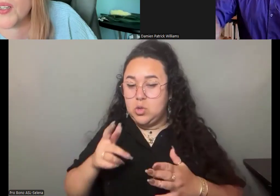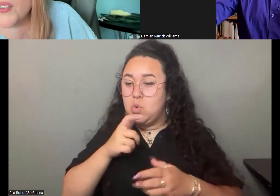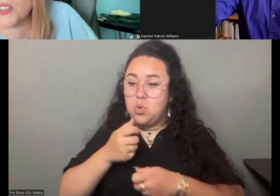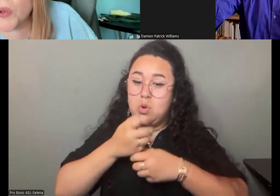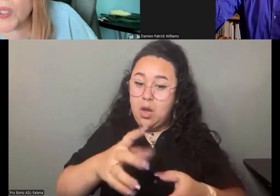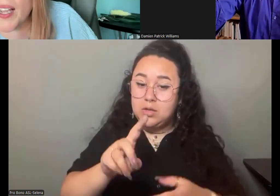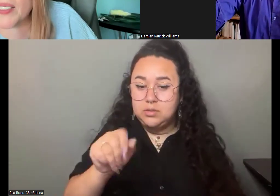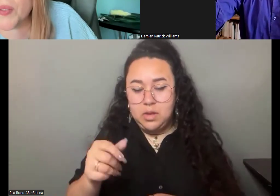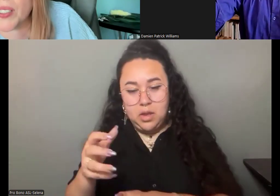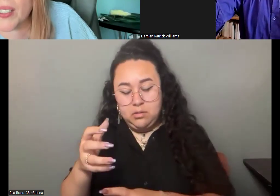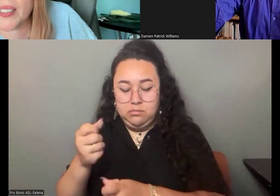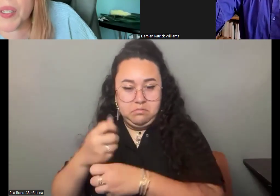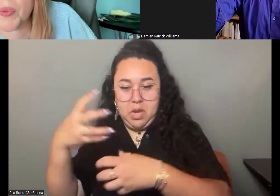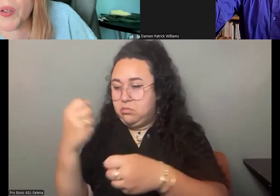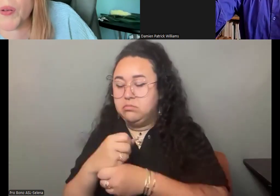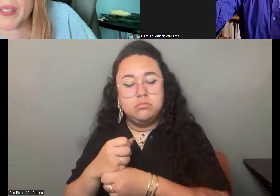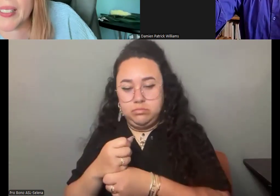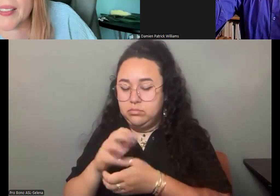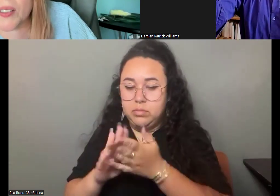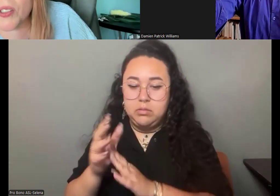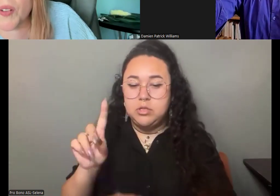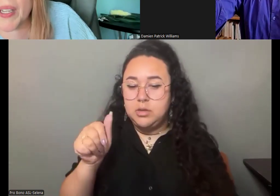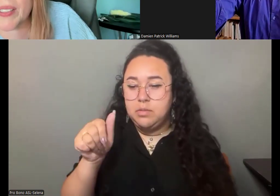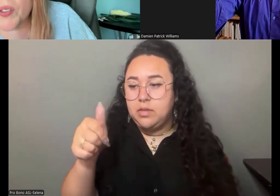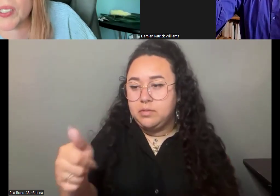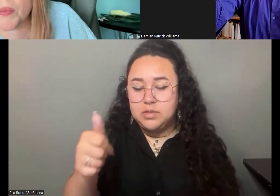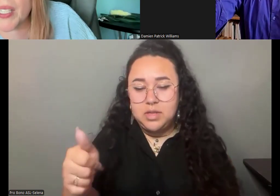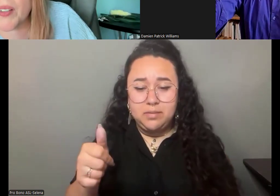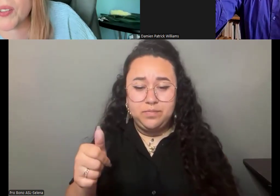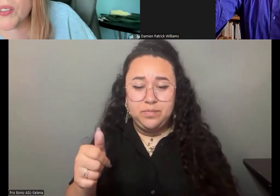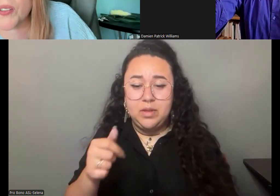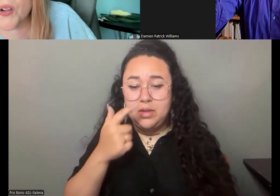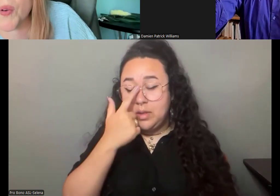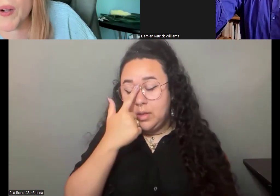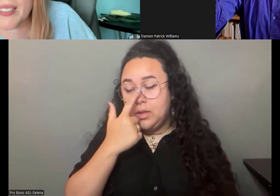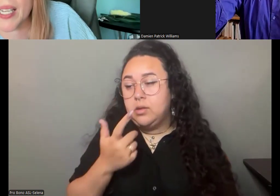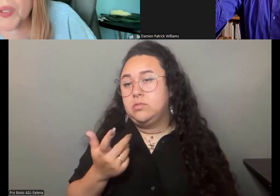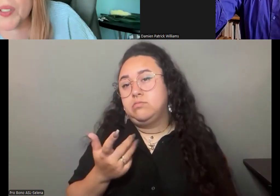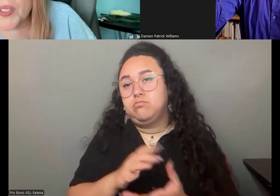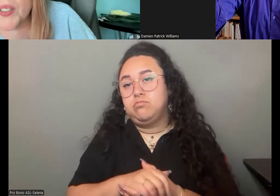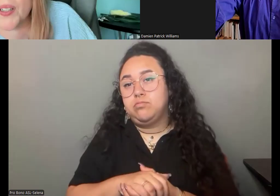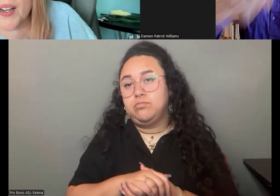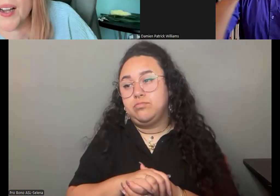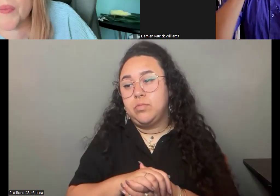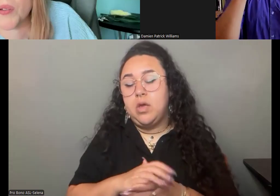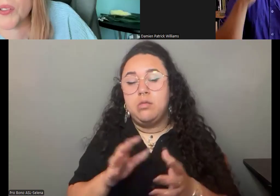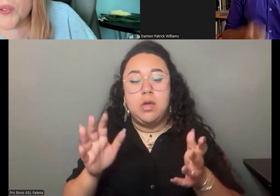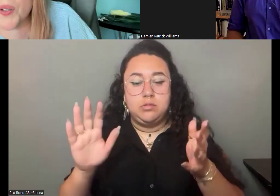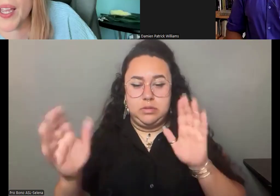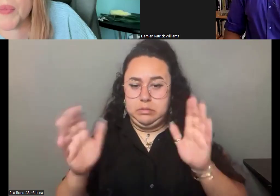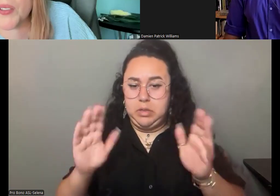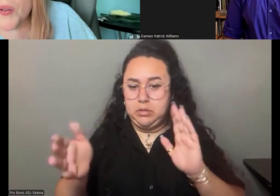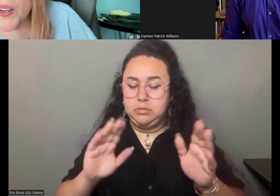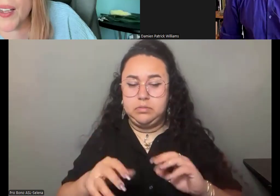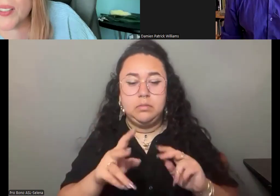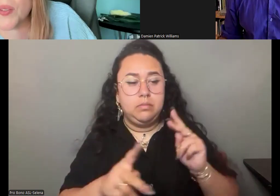those demoralized, racialized people who will be seen as undeserving because of their disability versus heroic disabled, those who